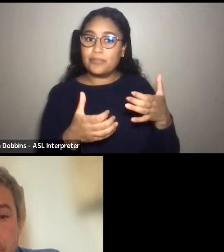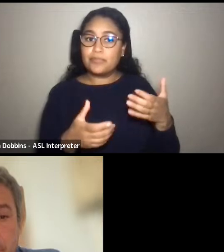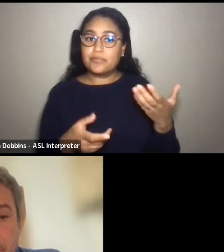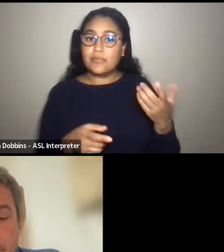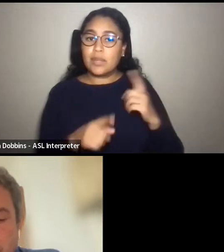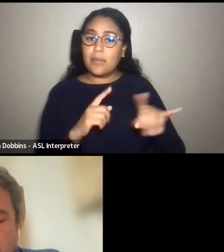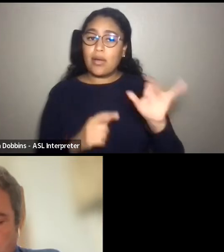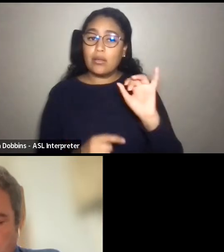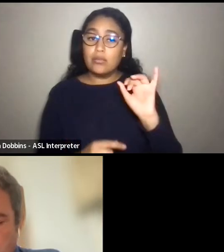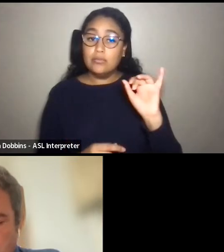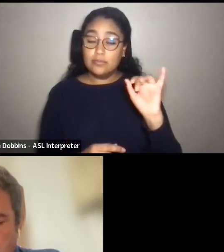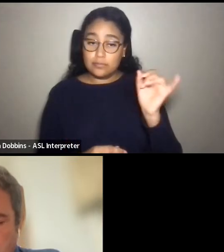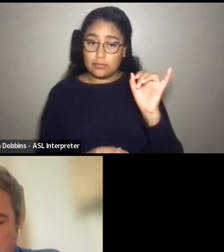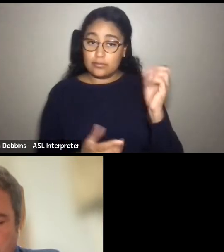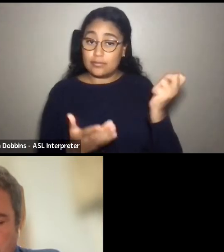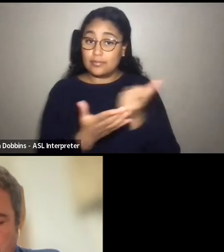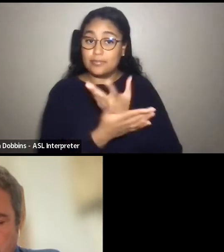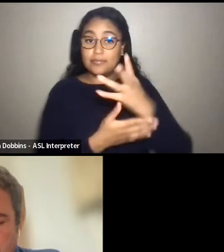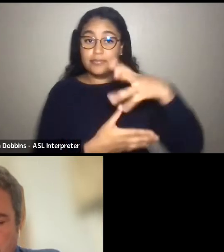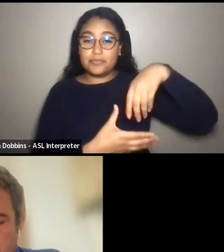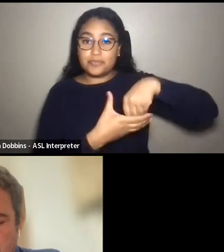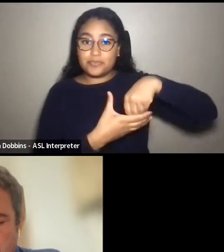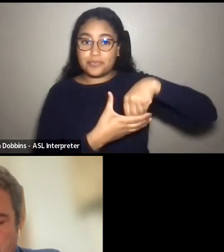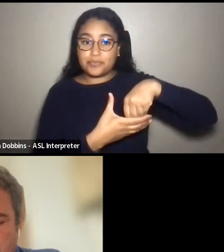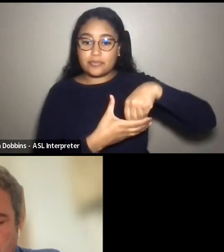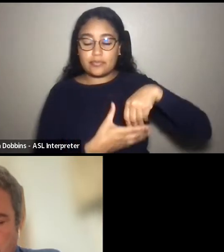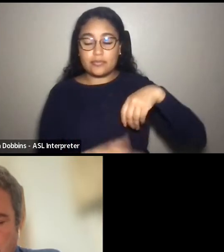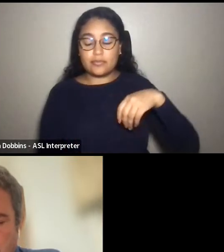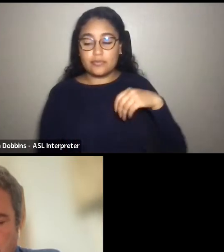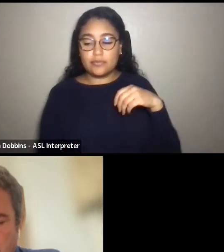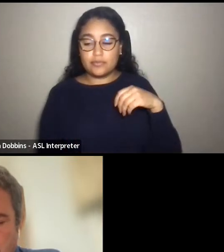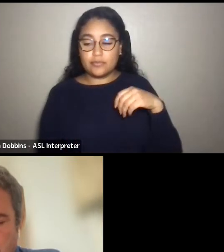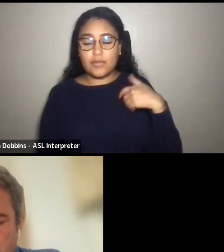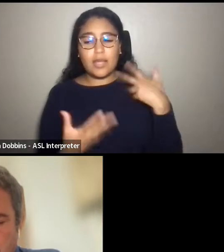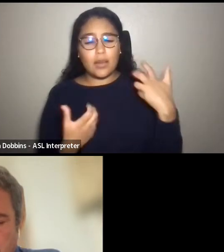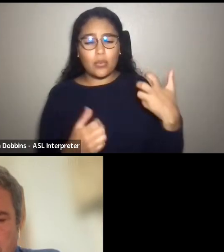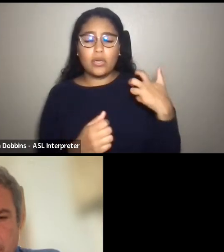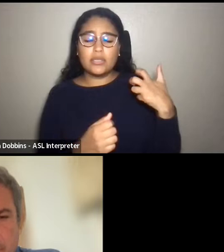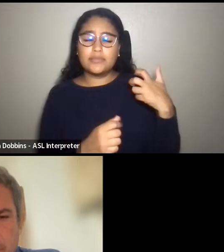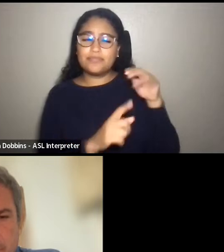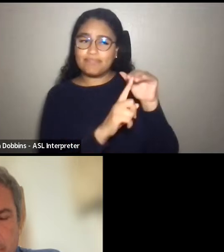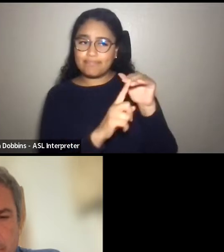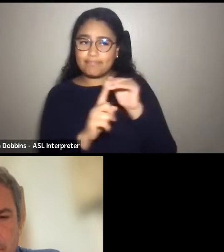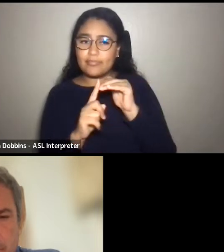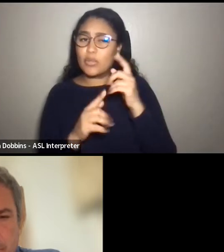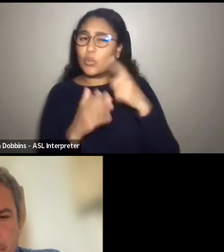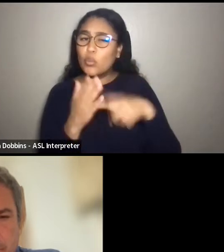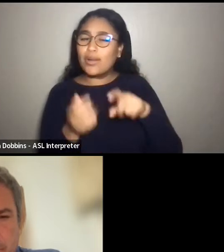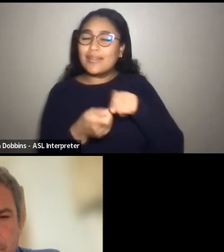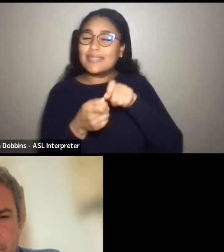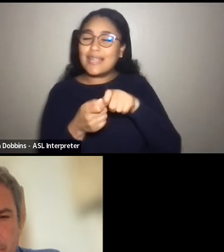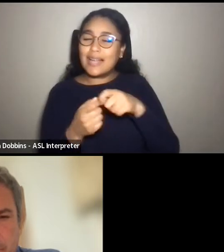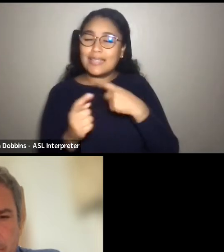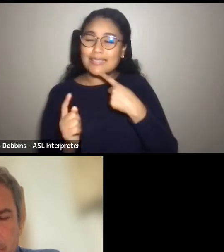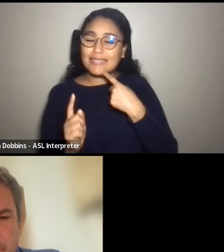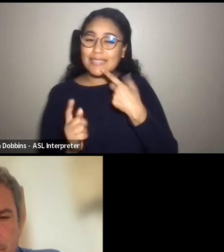also everything that was in here. And I want to remind us all of what is in here. It goes into